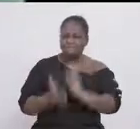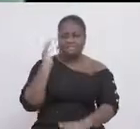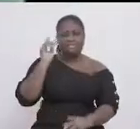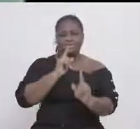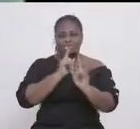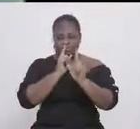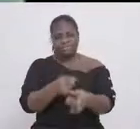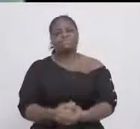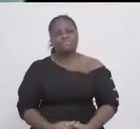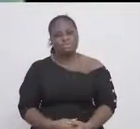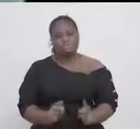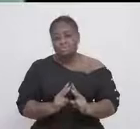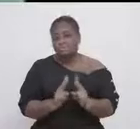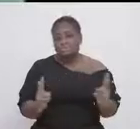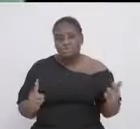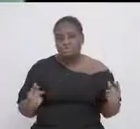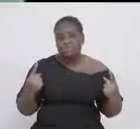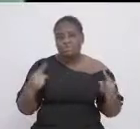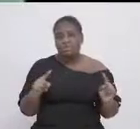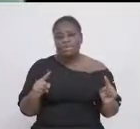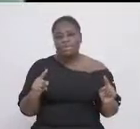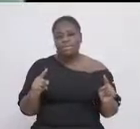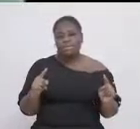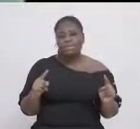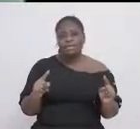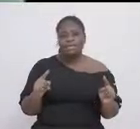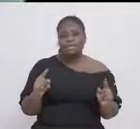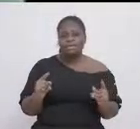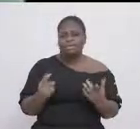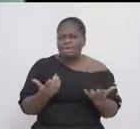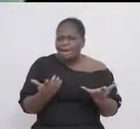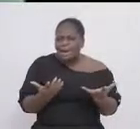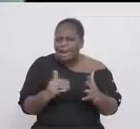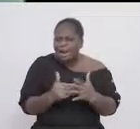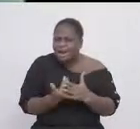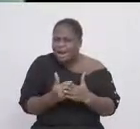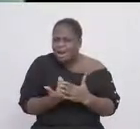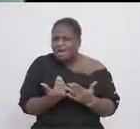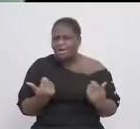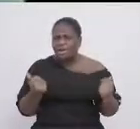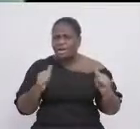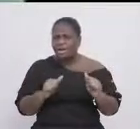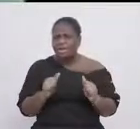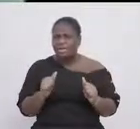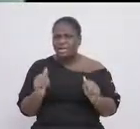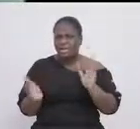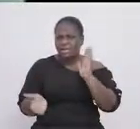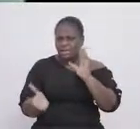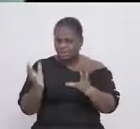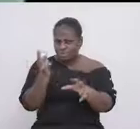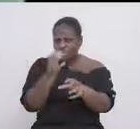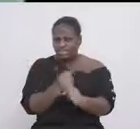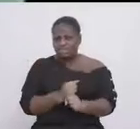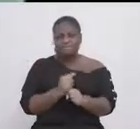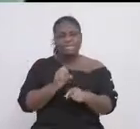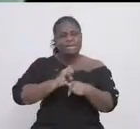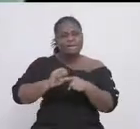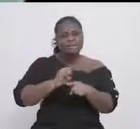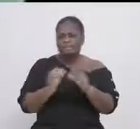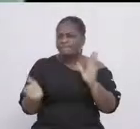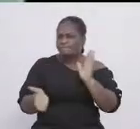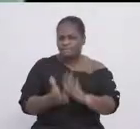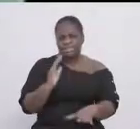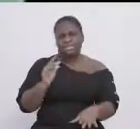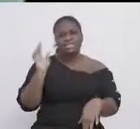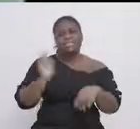response to my email. So my mind was, I was very curious, how come I get instant response to my